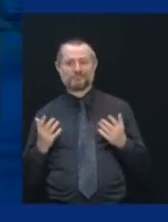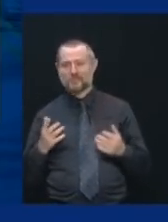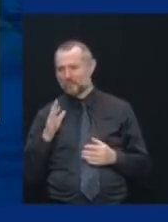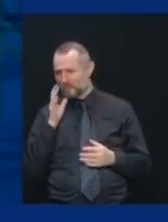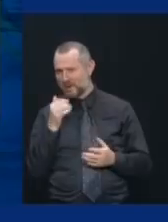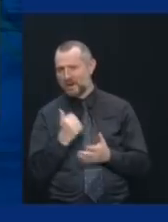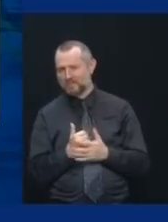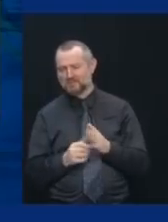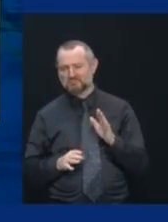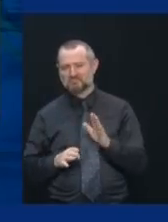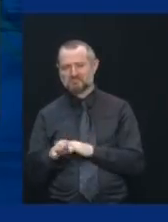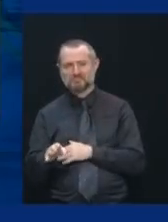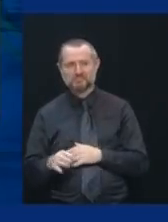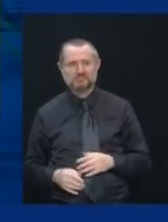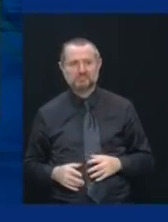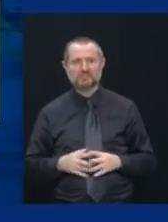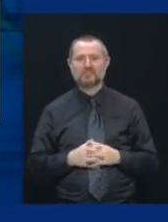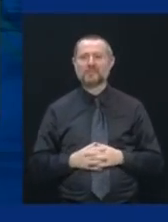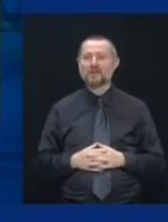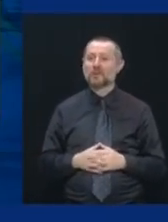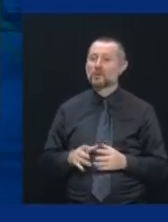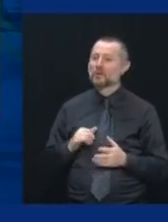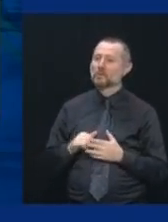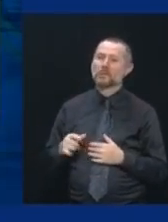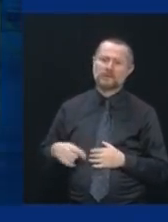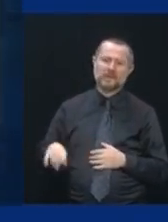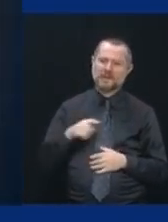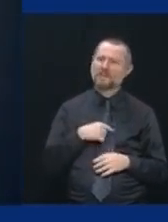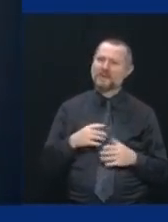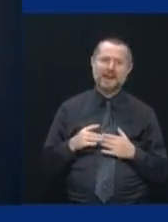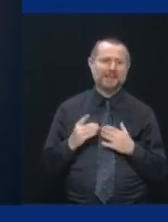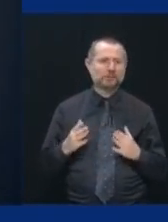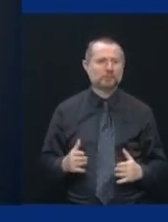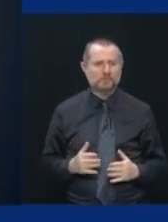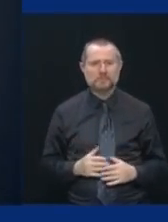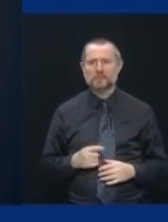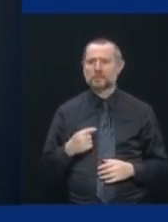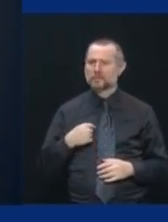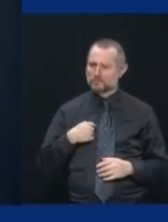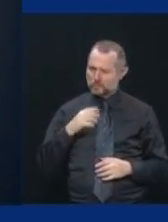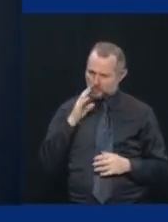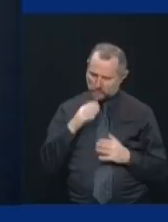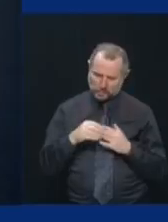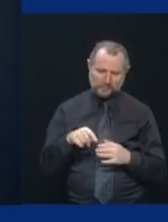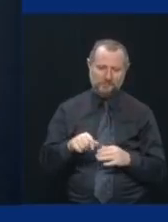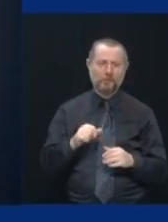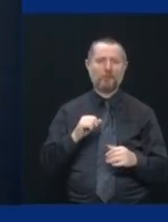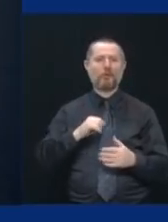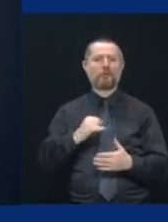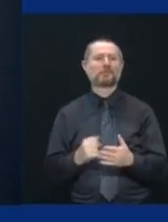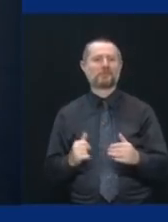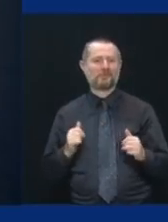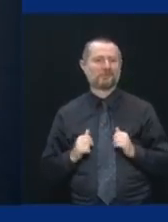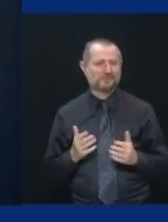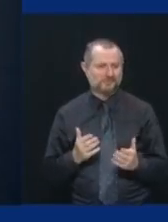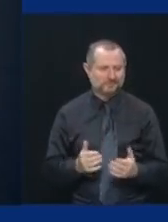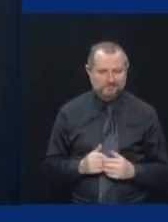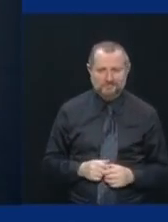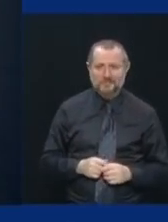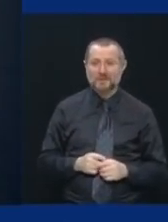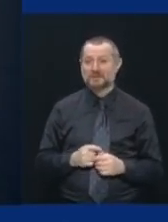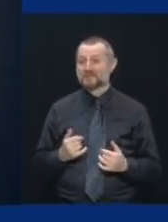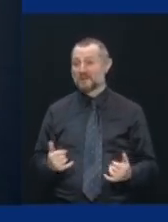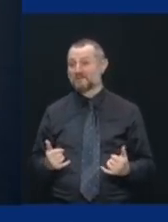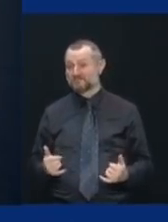difference. And New York leads, and we're going to lead in bringing back the arts. Because we're at a point in time where